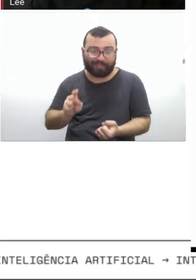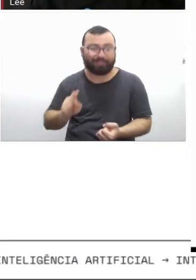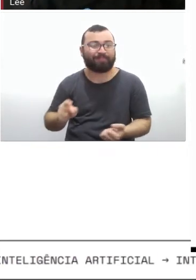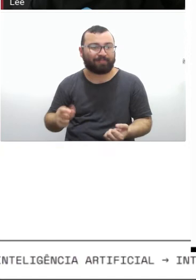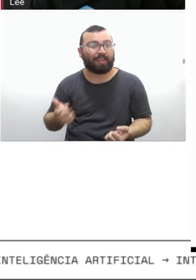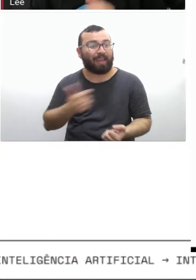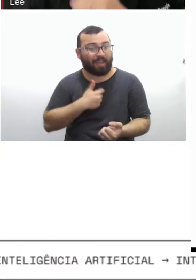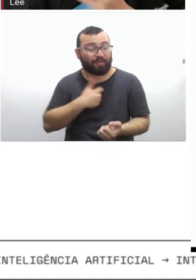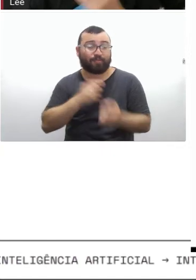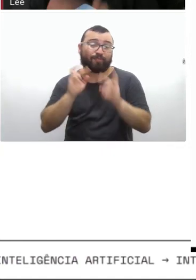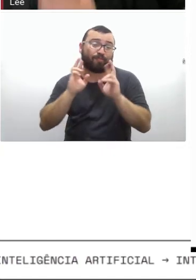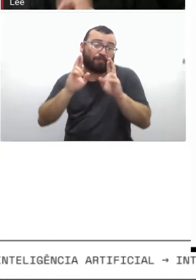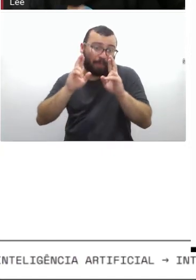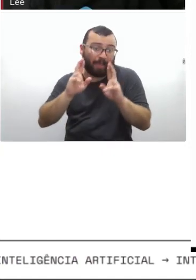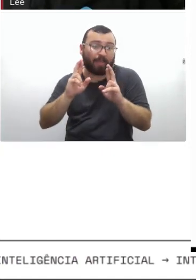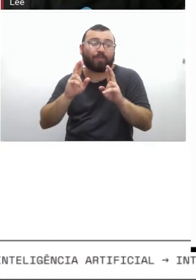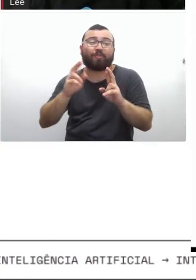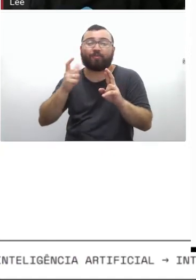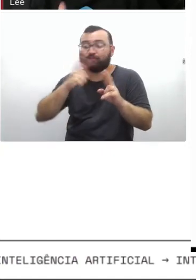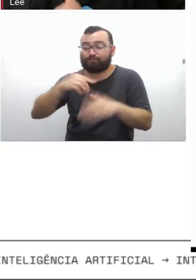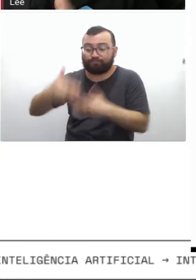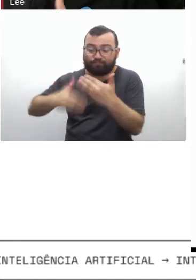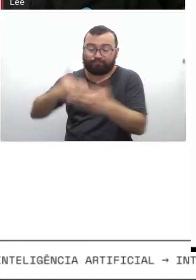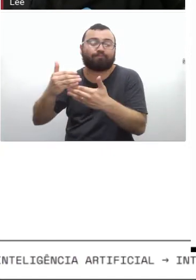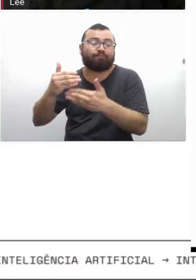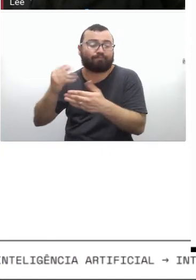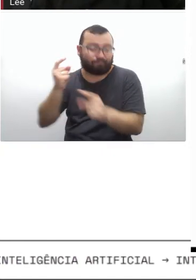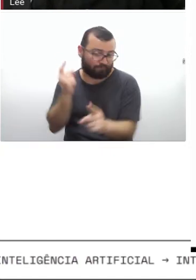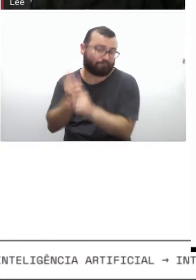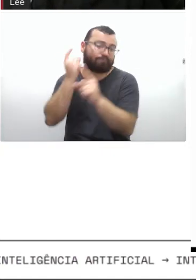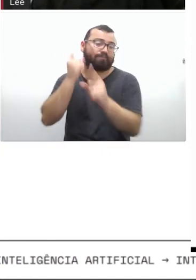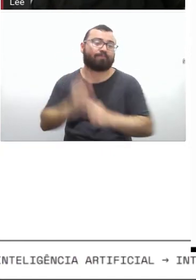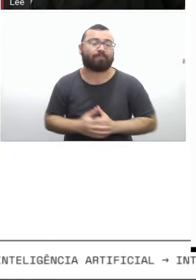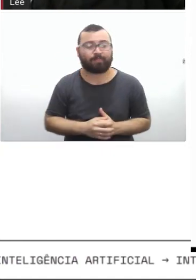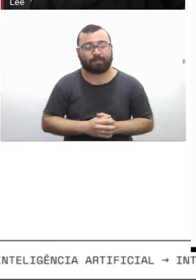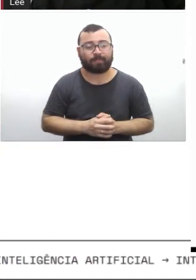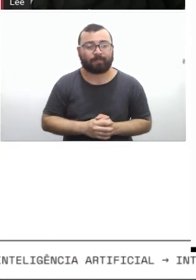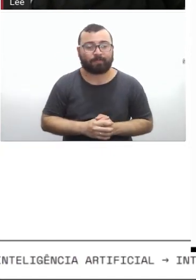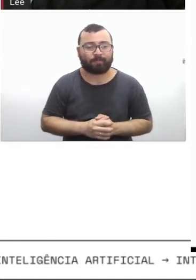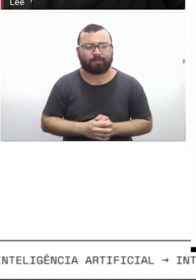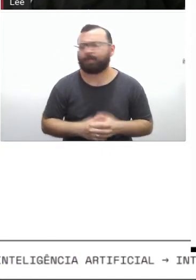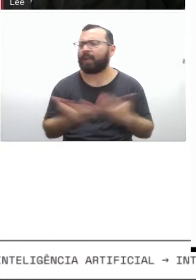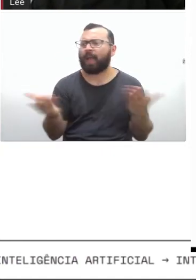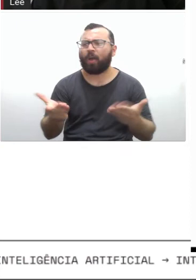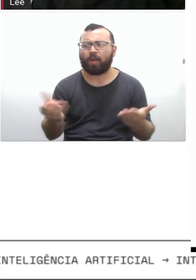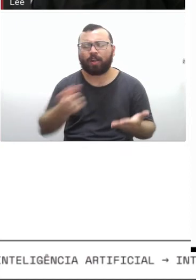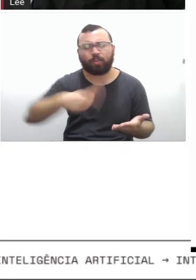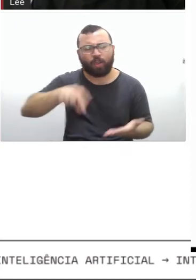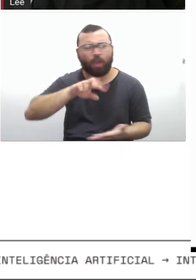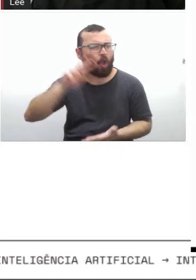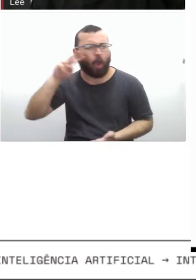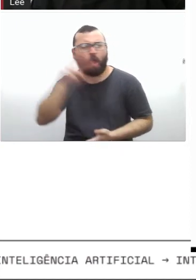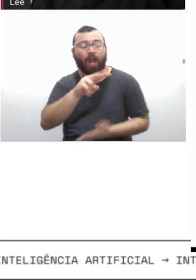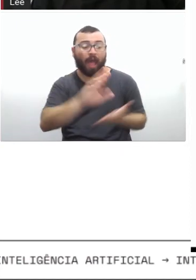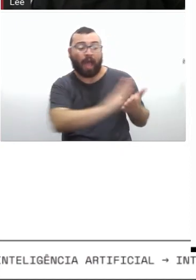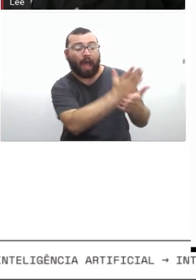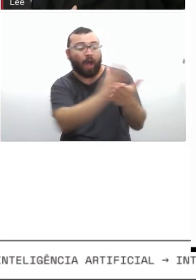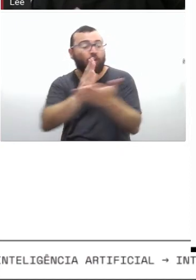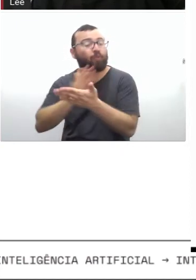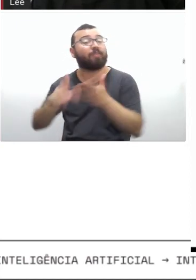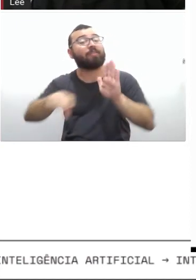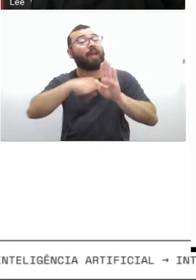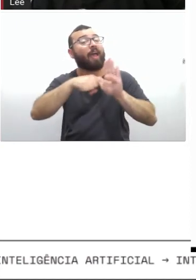global fallback, and it did detect the global fallback, so all good. Now, let's have a look into some negative